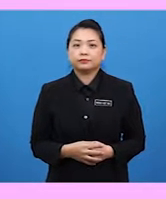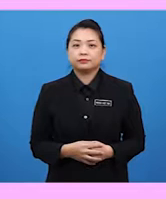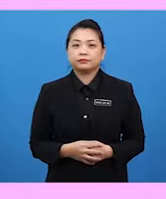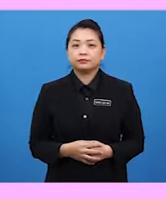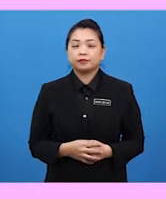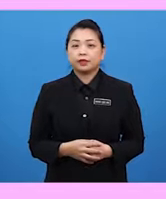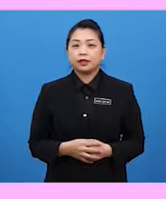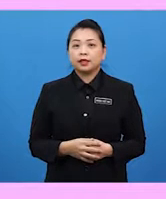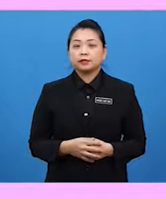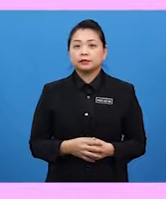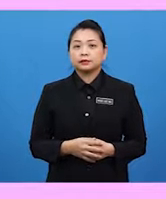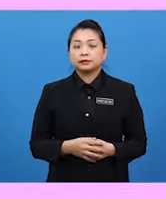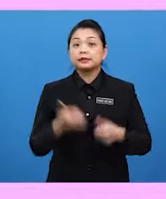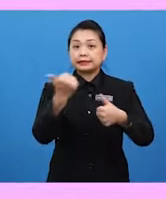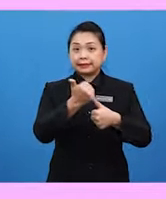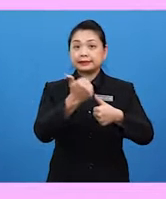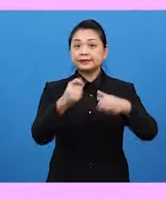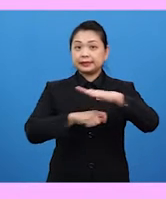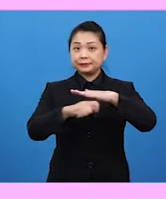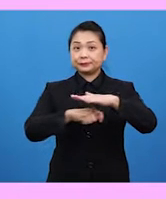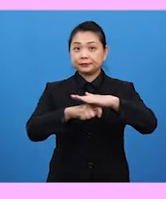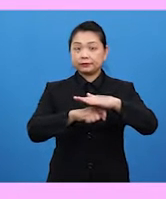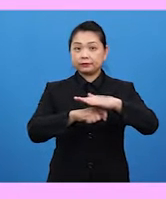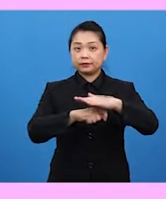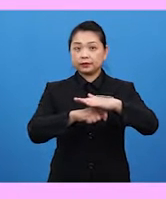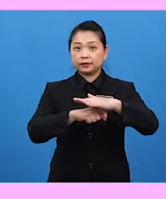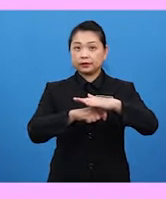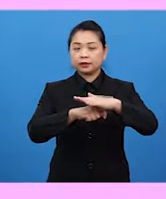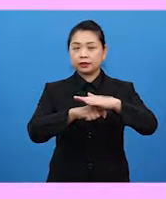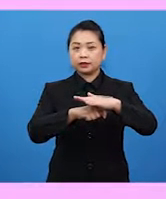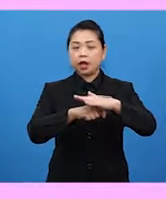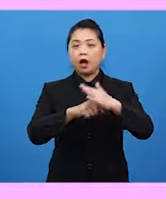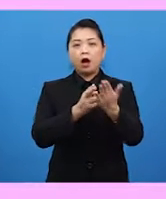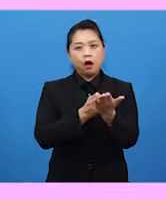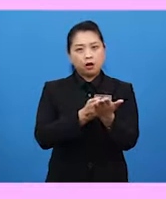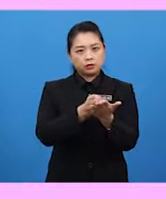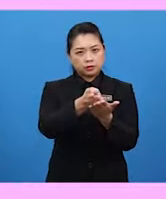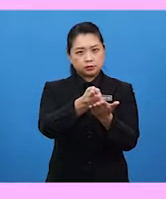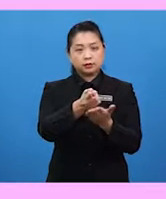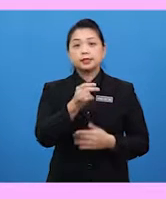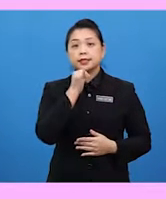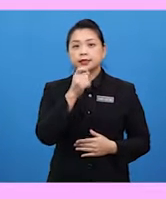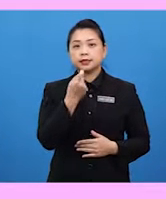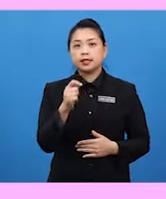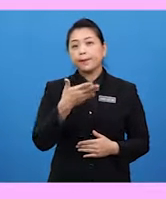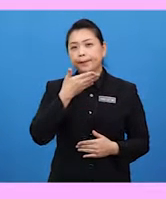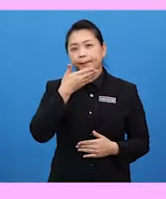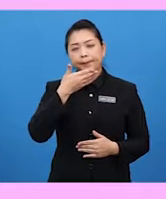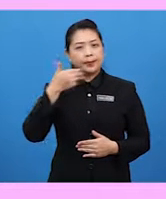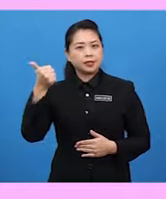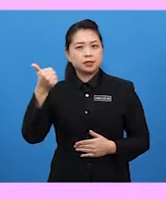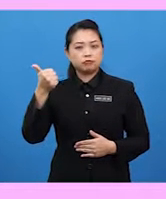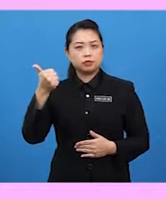The first theme of this poem is honesty is the best policy.